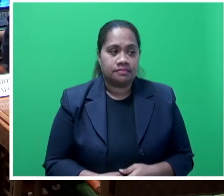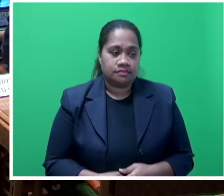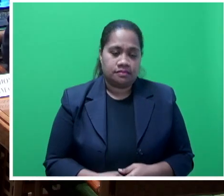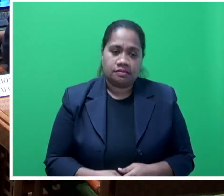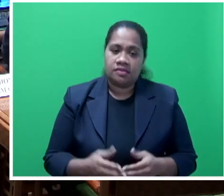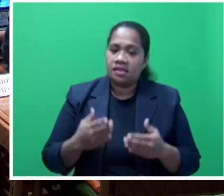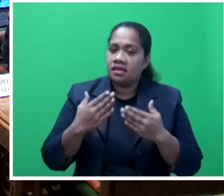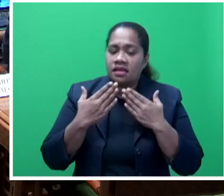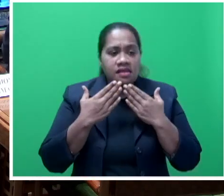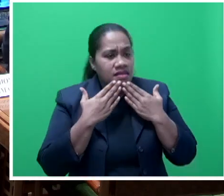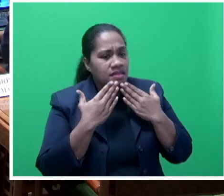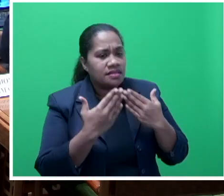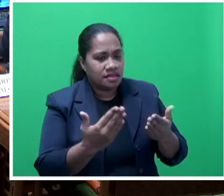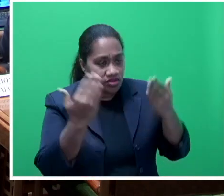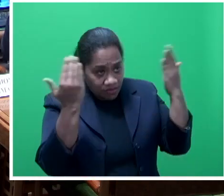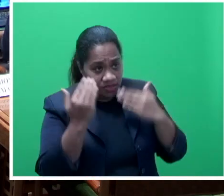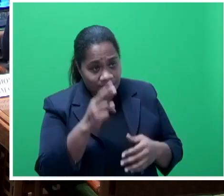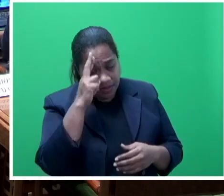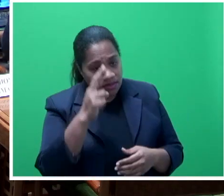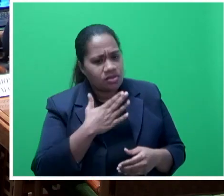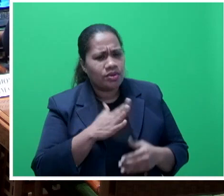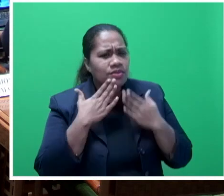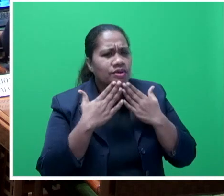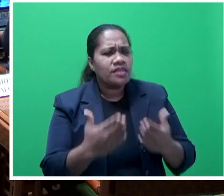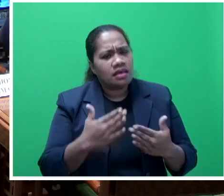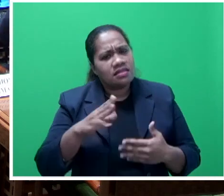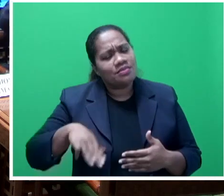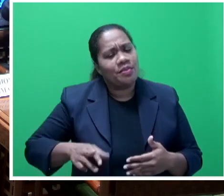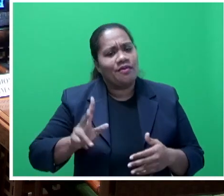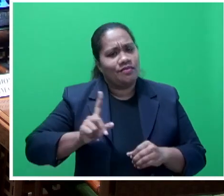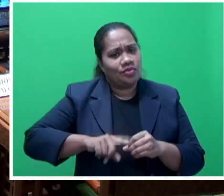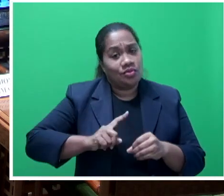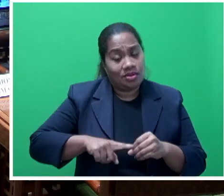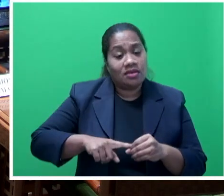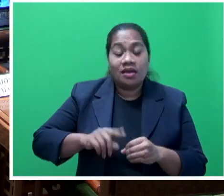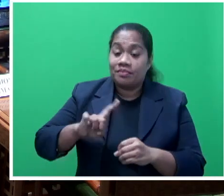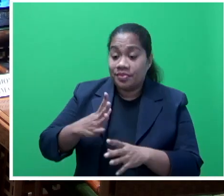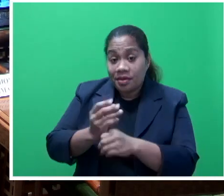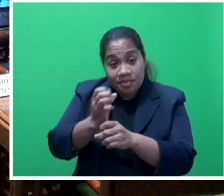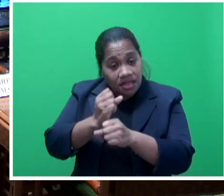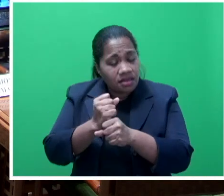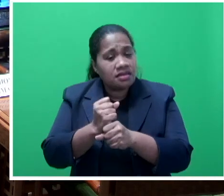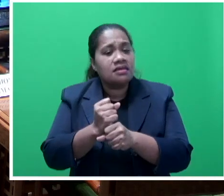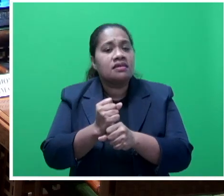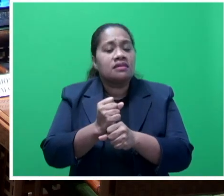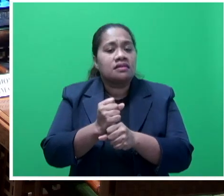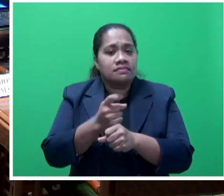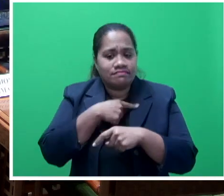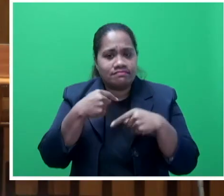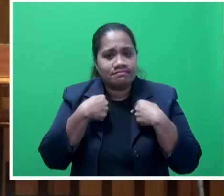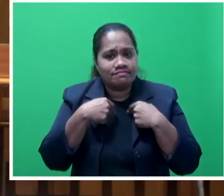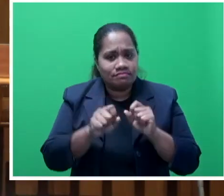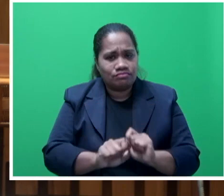Thank you, Mr. Speaker. Sir, I'd like to thank the honourable member for the question. The update is that we're actually about to send out the contracts